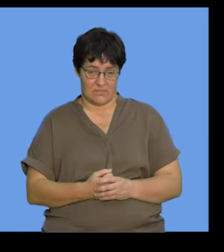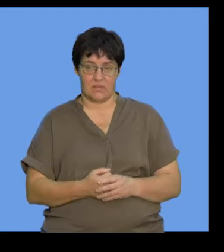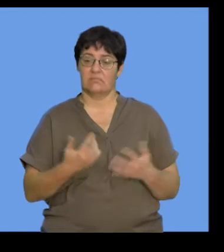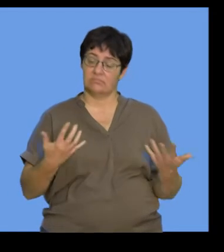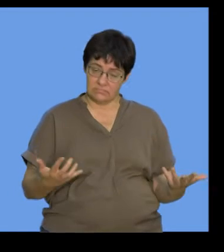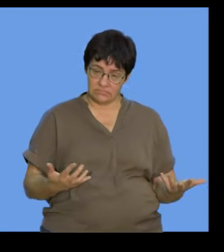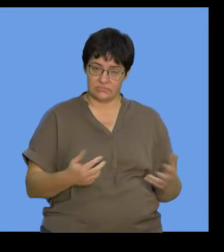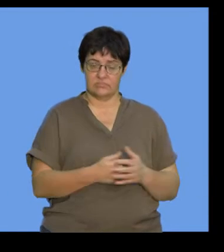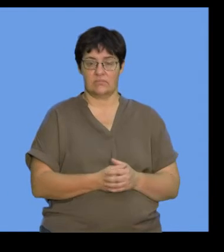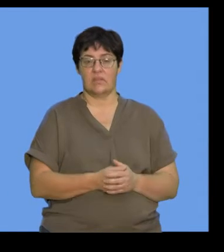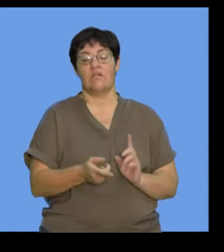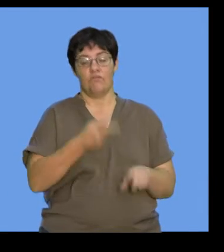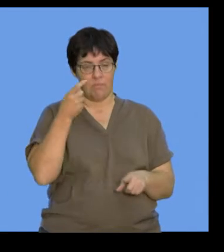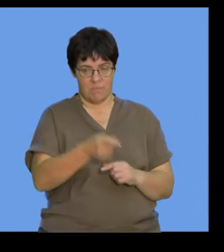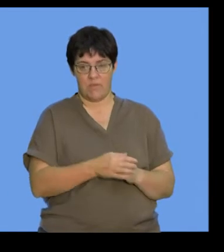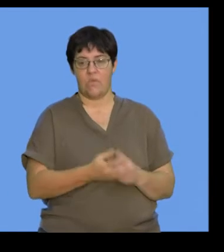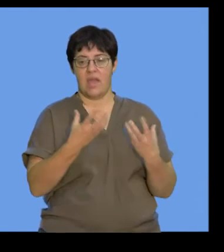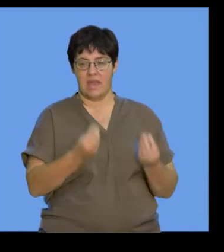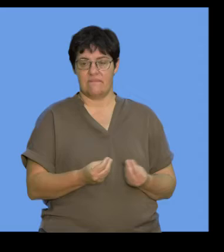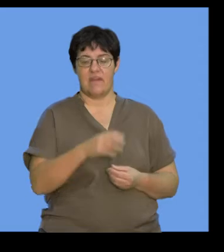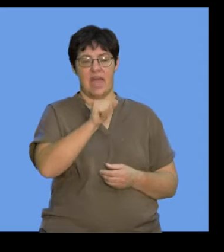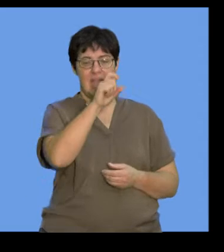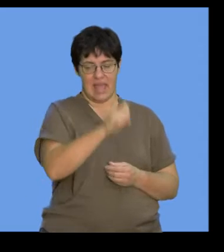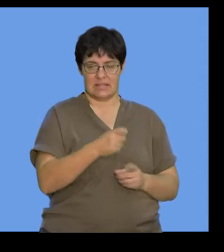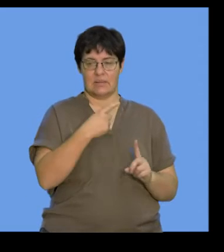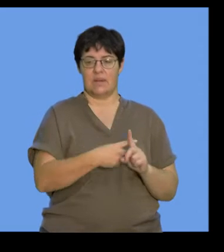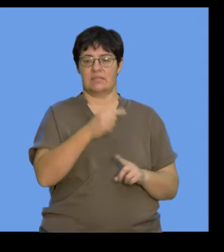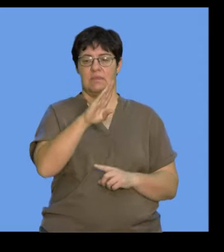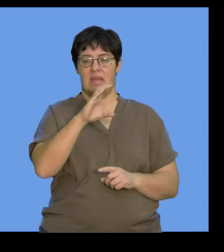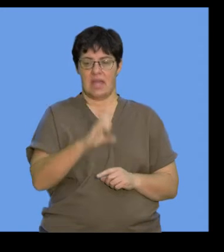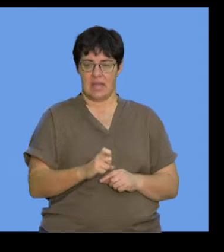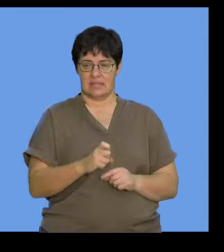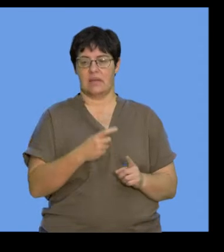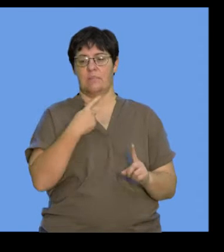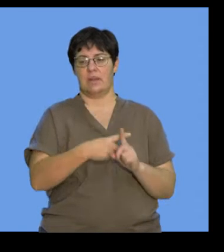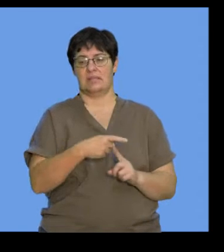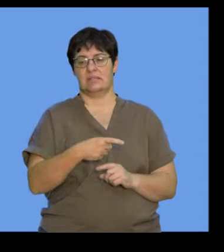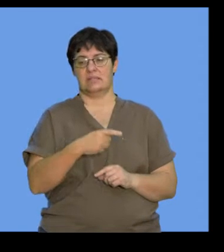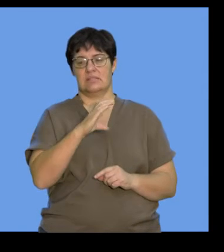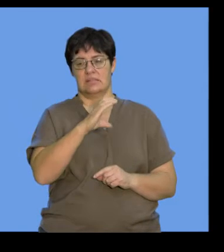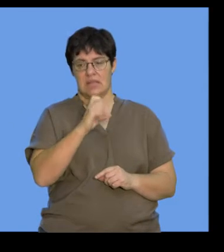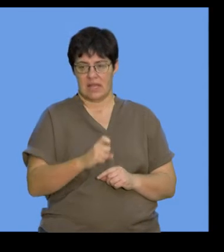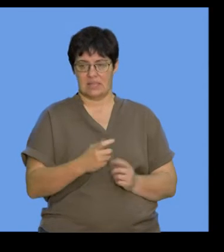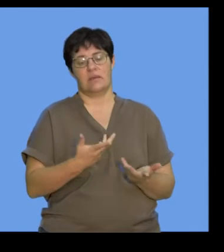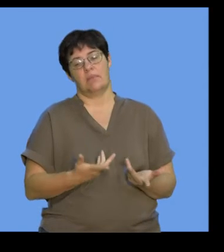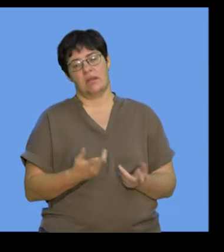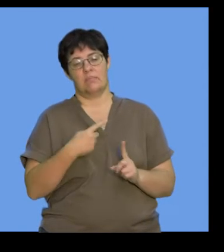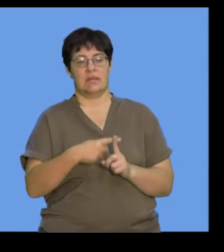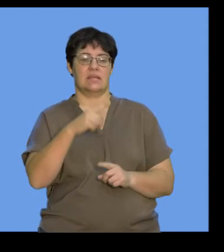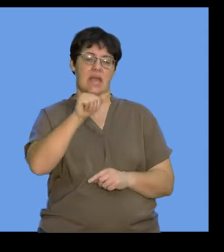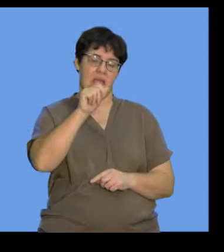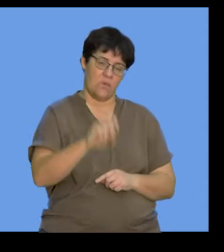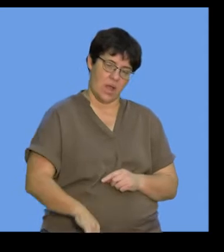trinomial. And from there you will have my ax plus bx plus cx plus